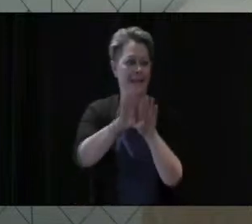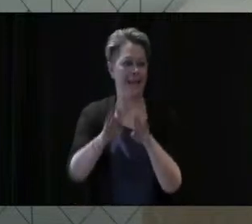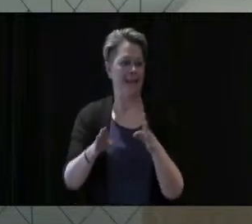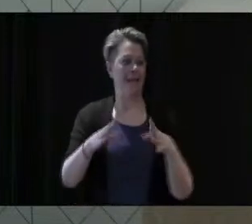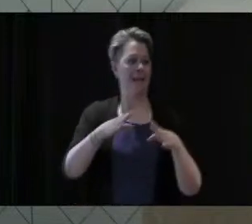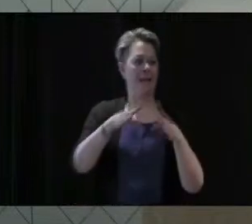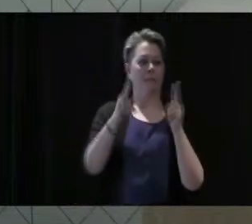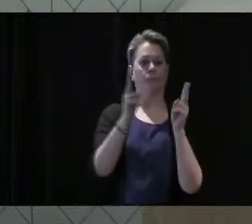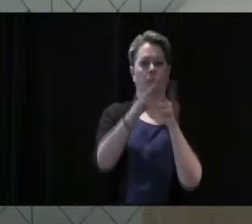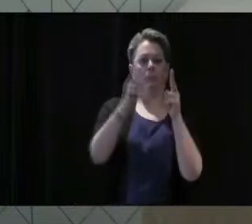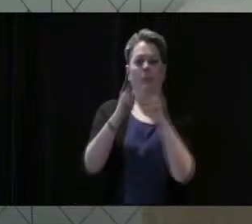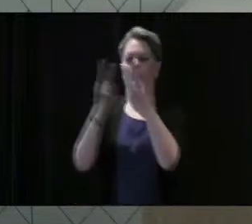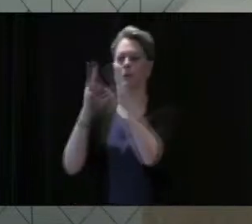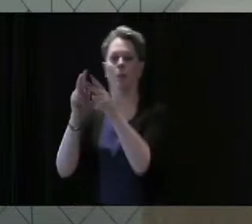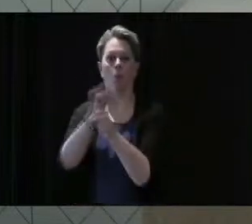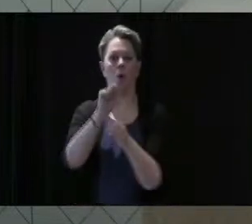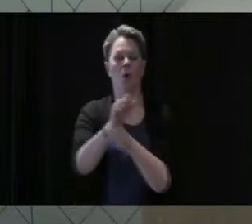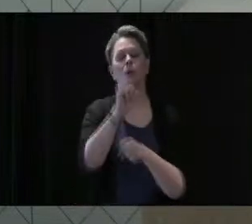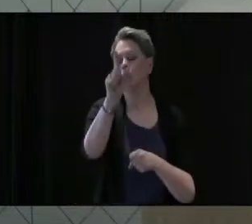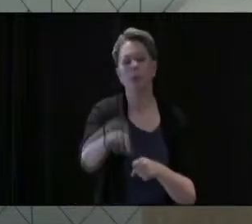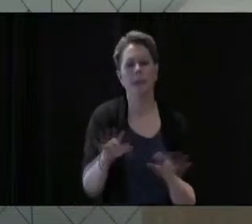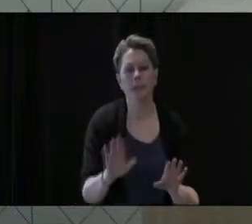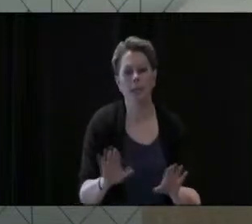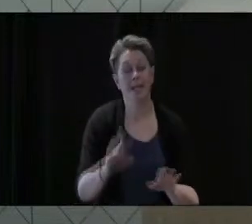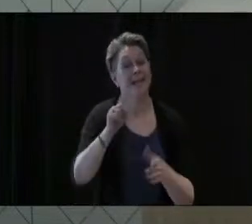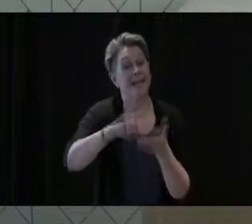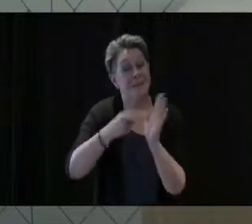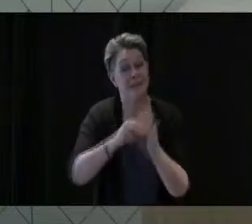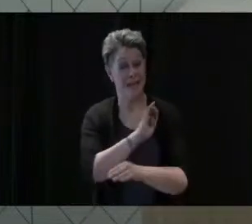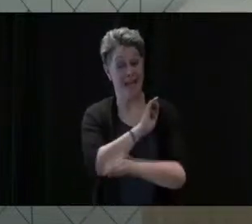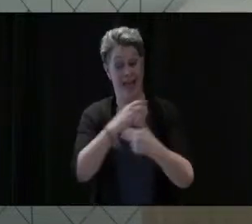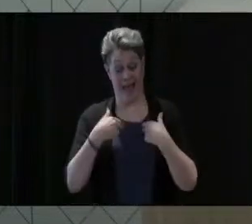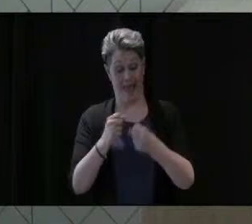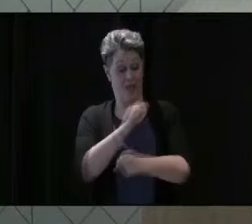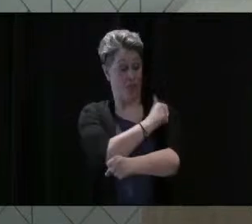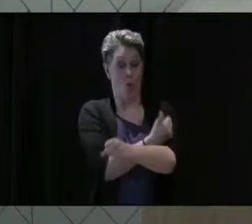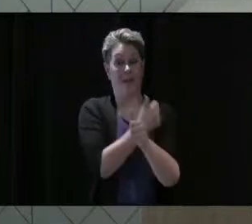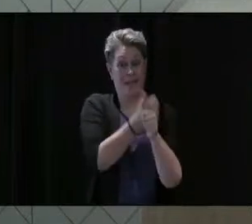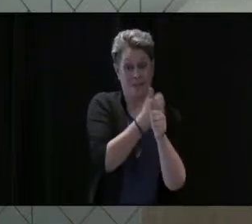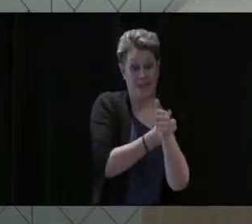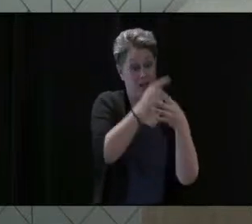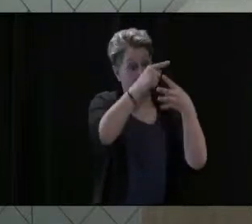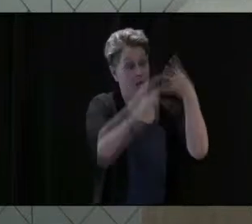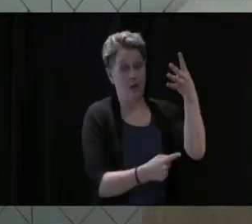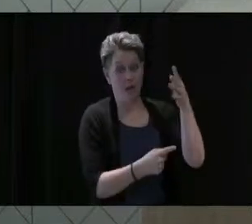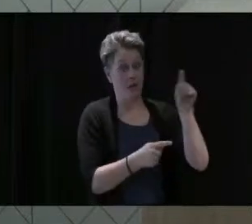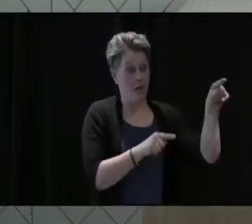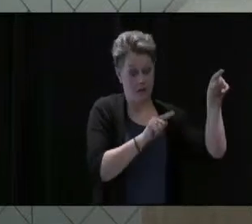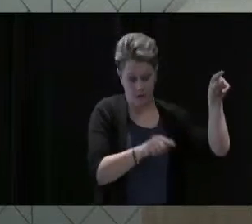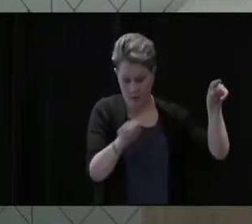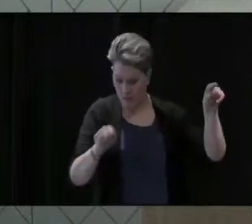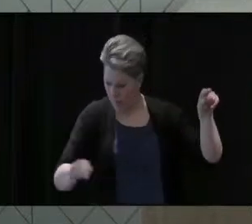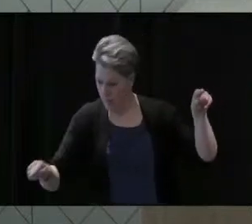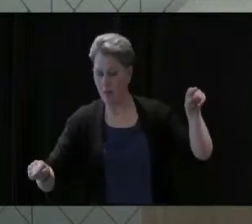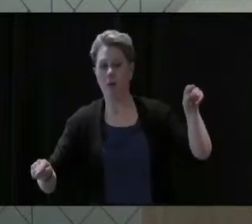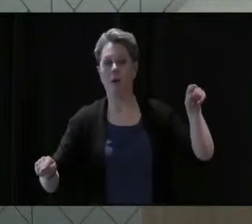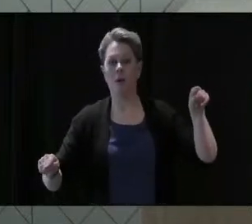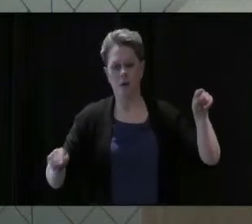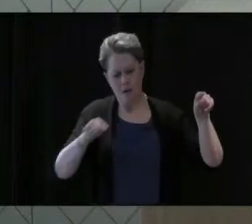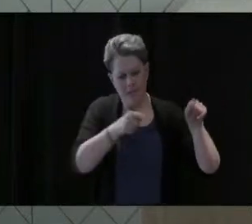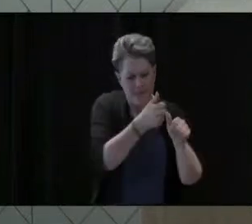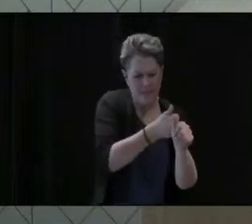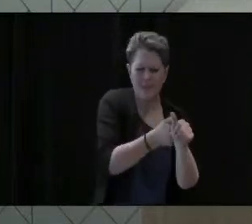But I think it's up to the health authorities themselves to figure out how best to manage